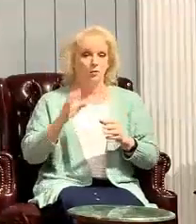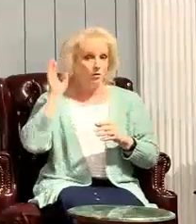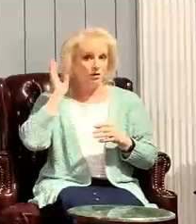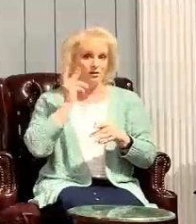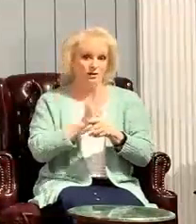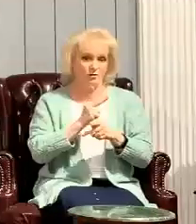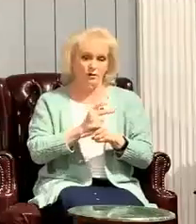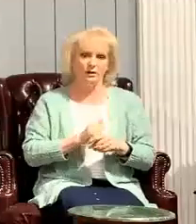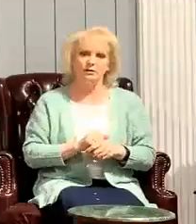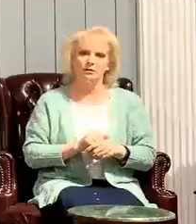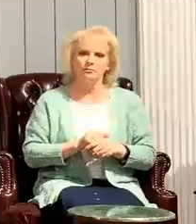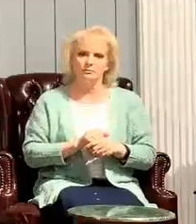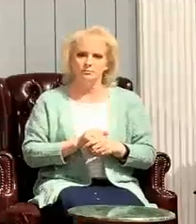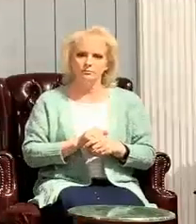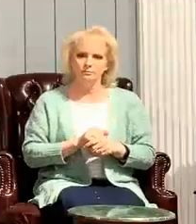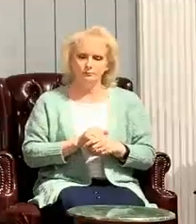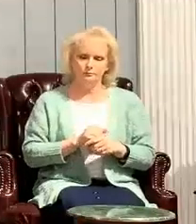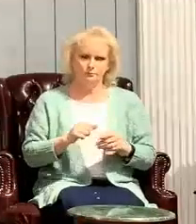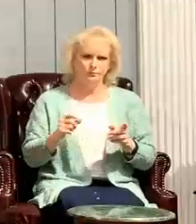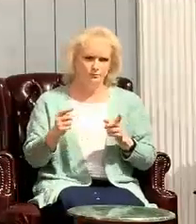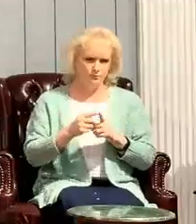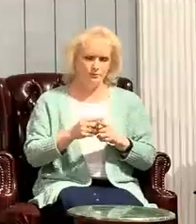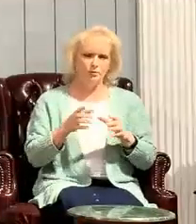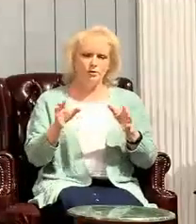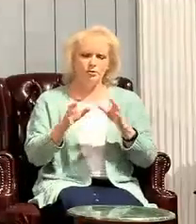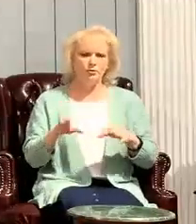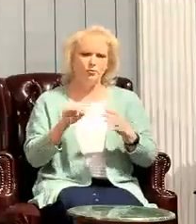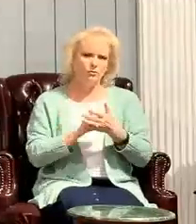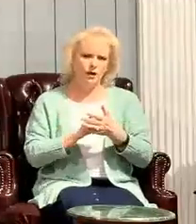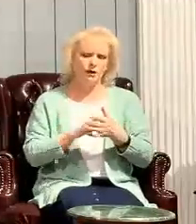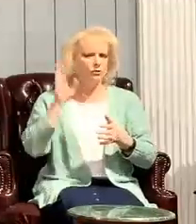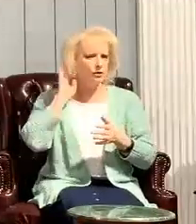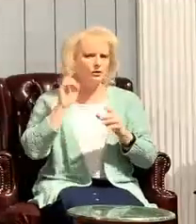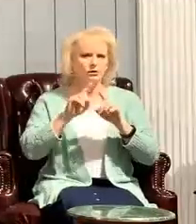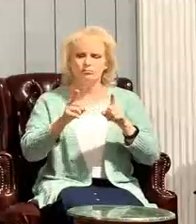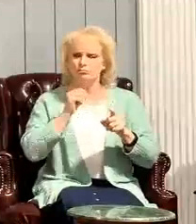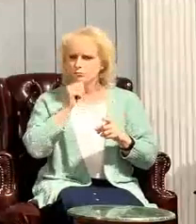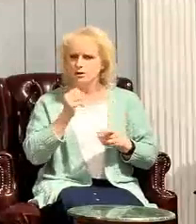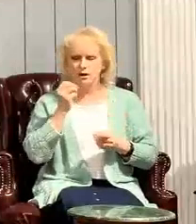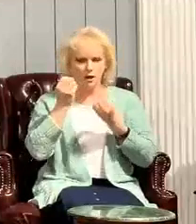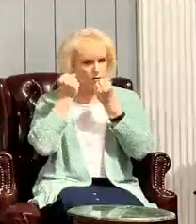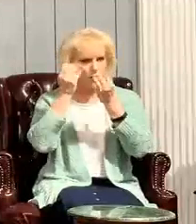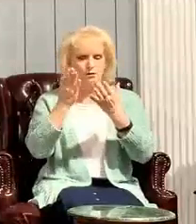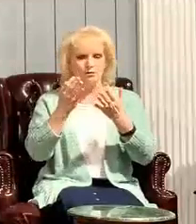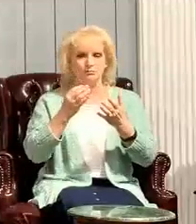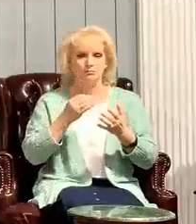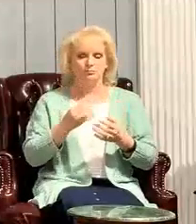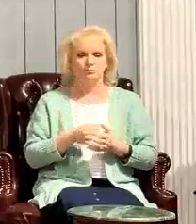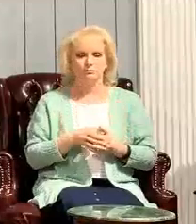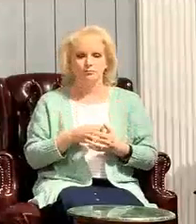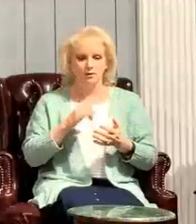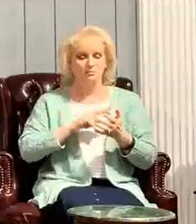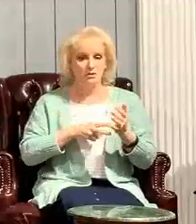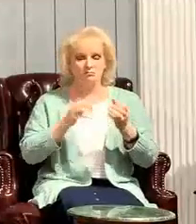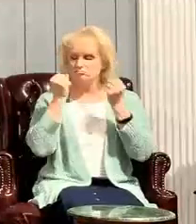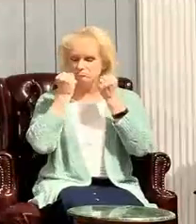also want to say, to do that, to hear but not hearken, is disobedience. He says,